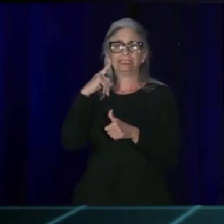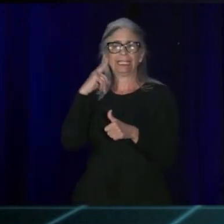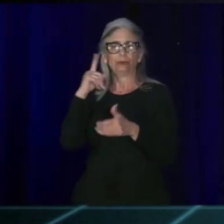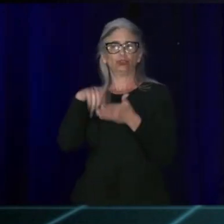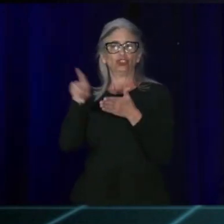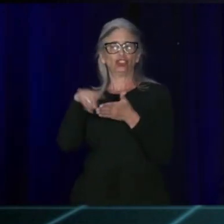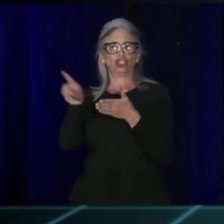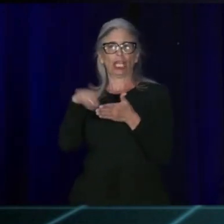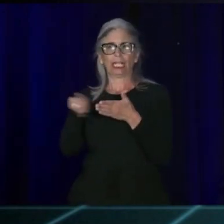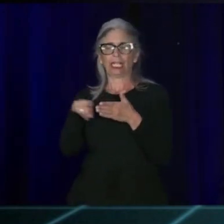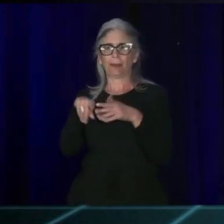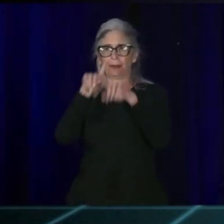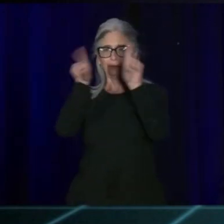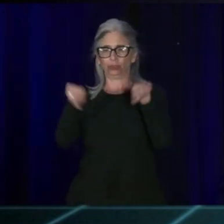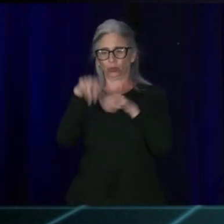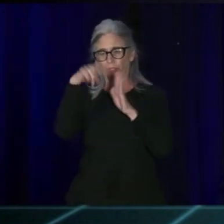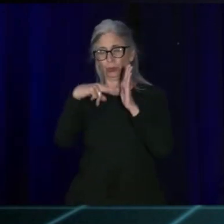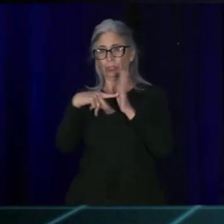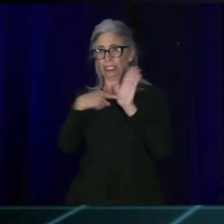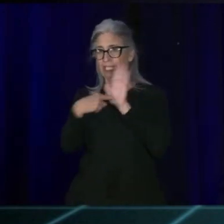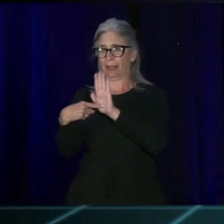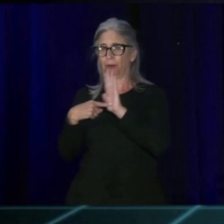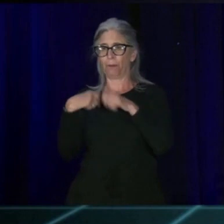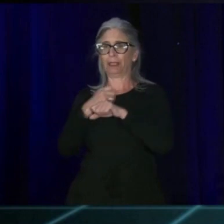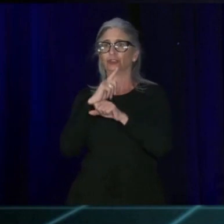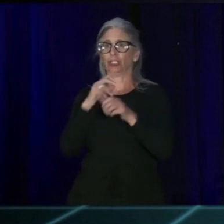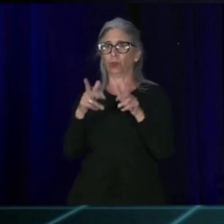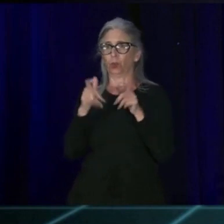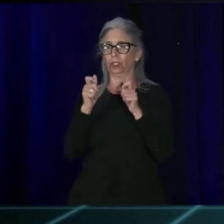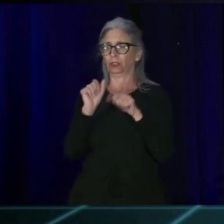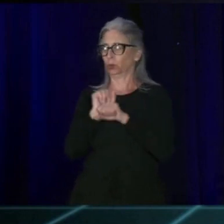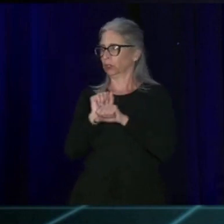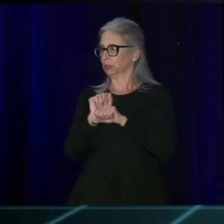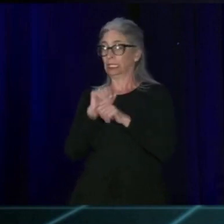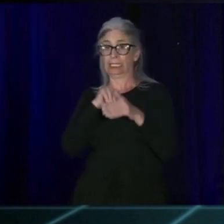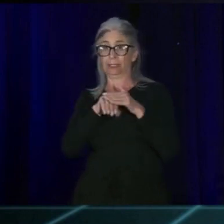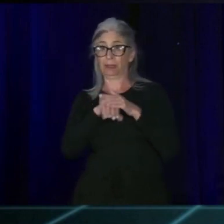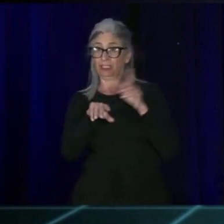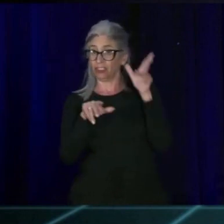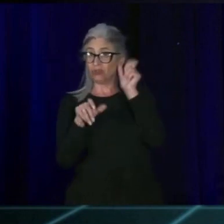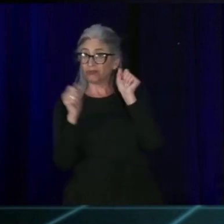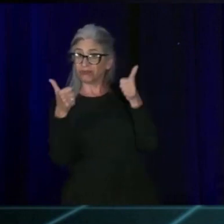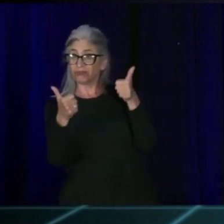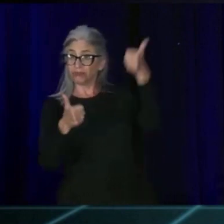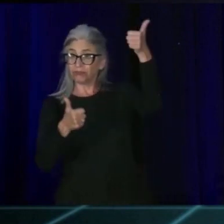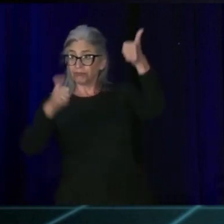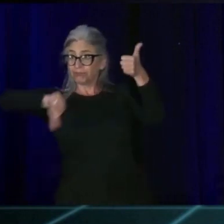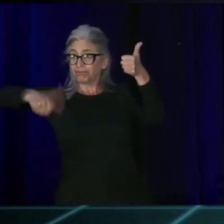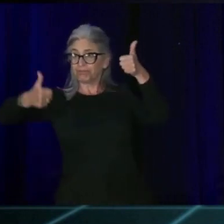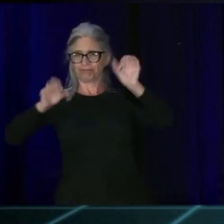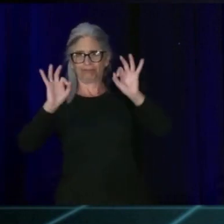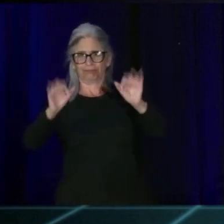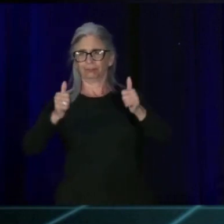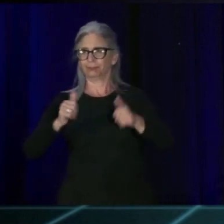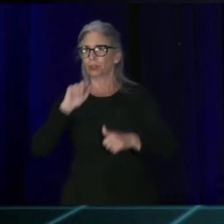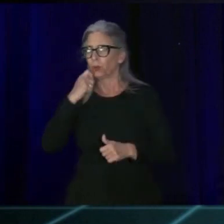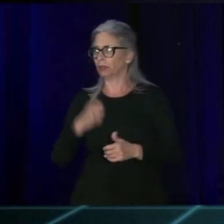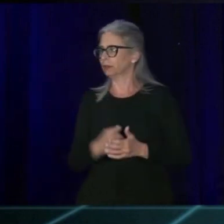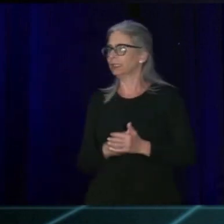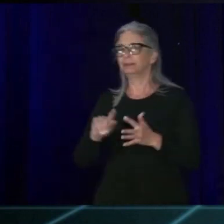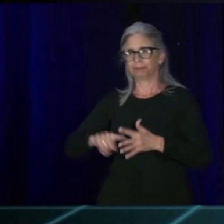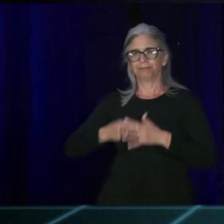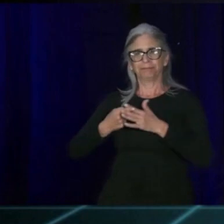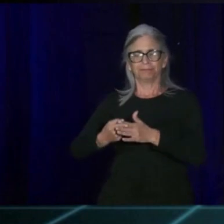of screen reader demos, so let's make sure it works. Accessibility. Is the sound good? All great? Cool, then let's start.